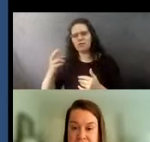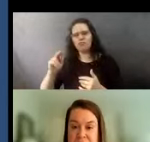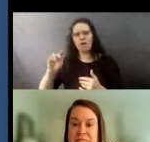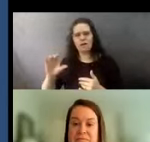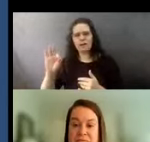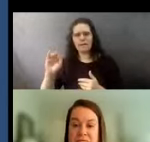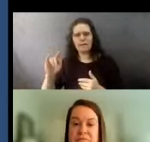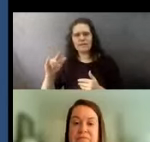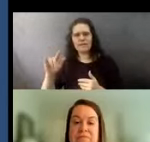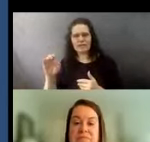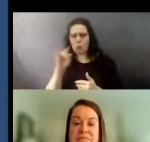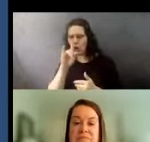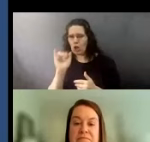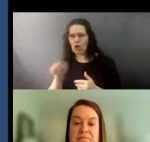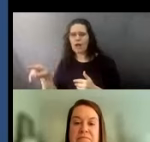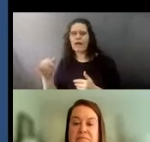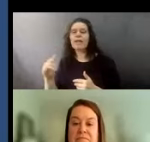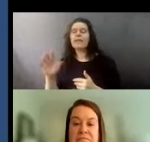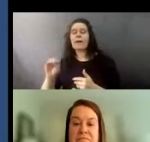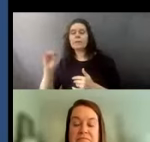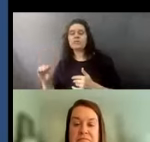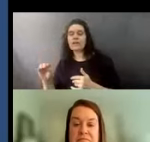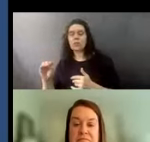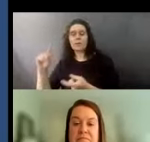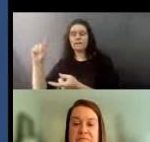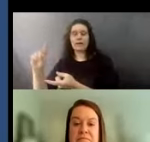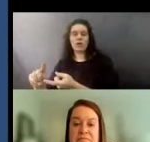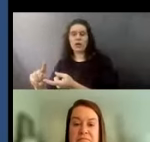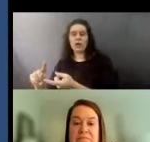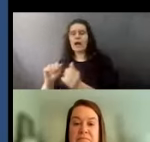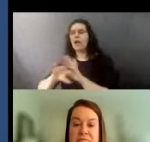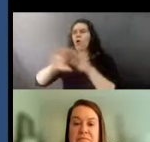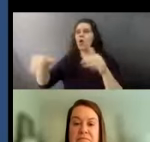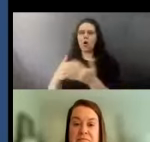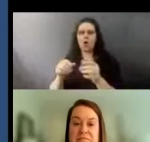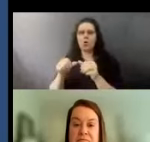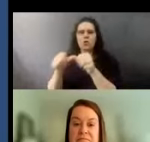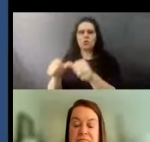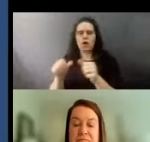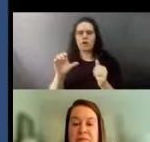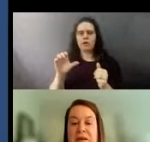everybody who developed COVID. It may be 1 to 5%, but that is still a whole lot of people.